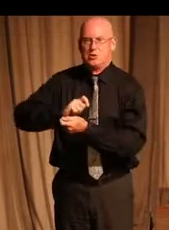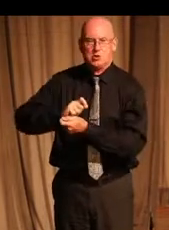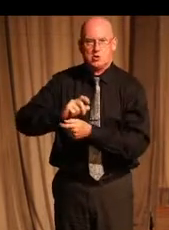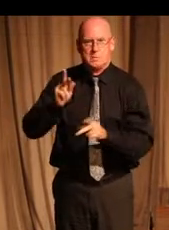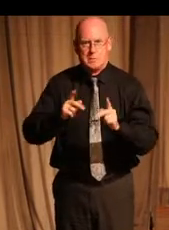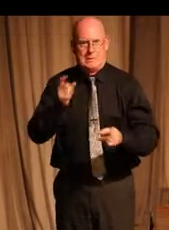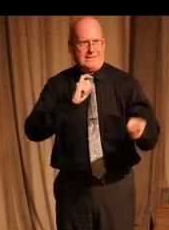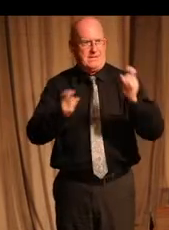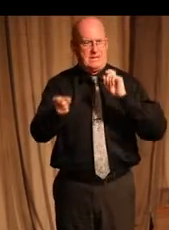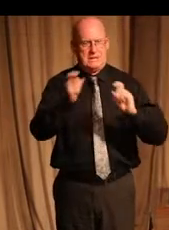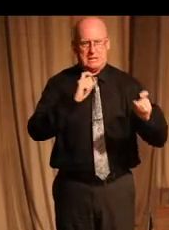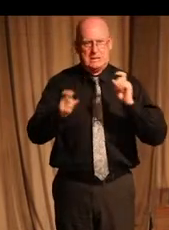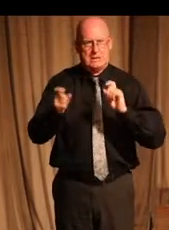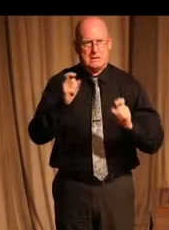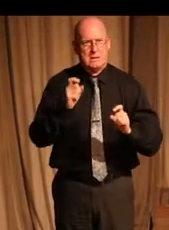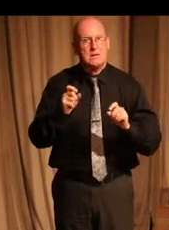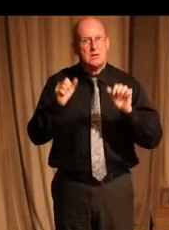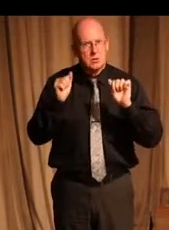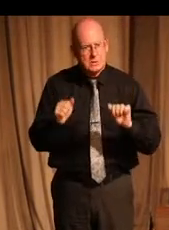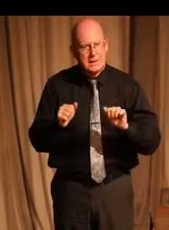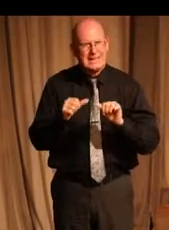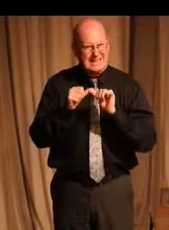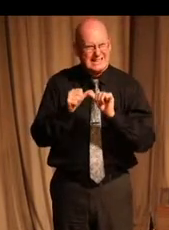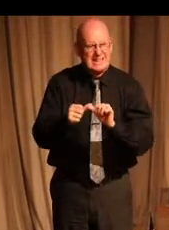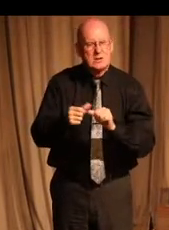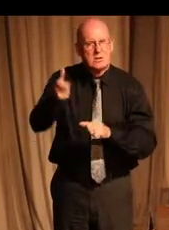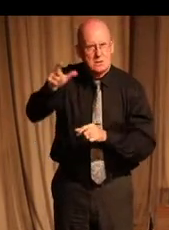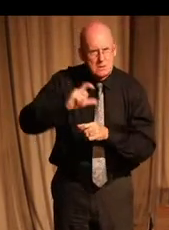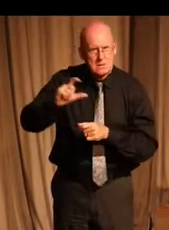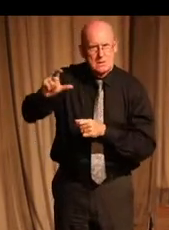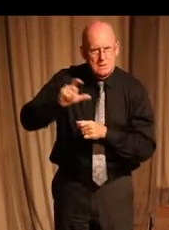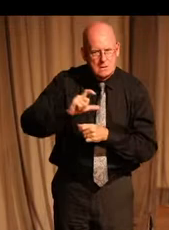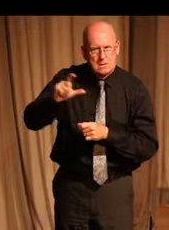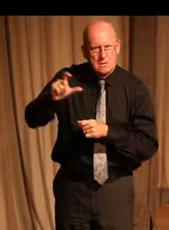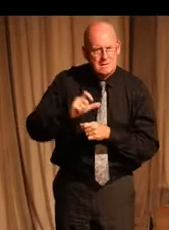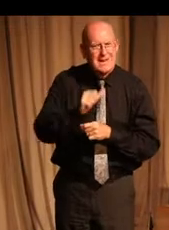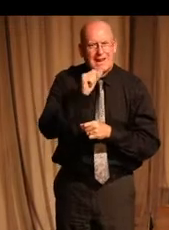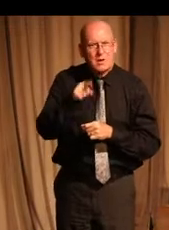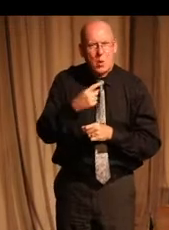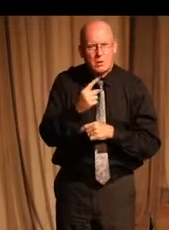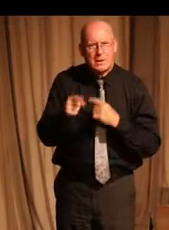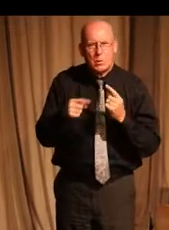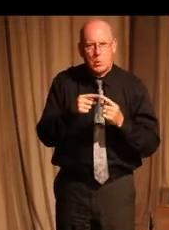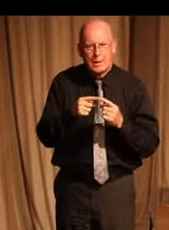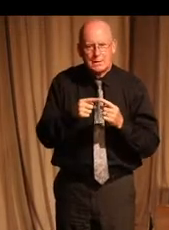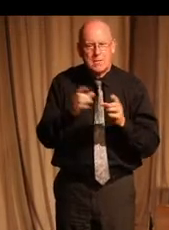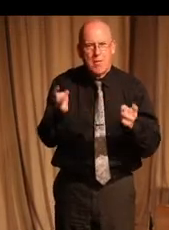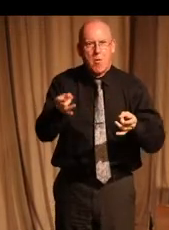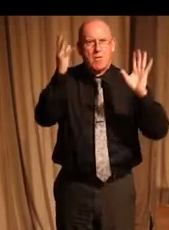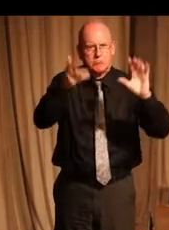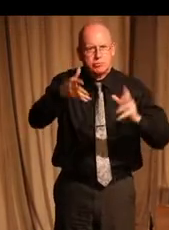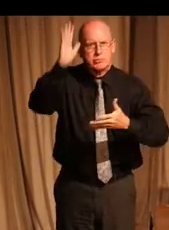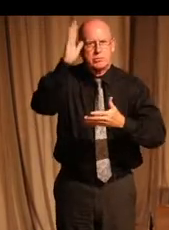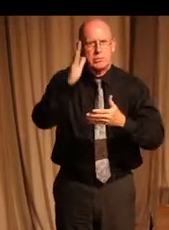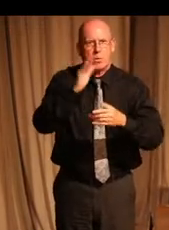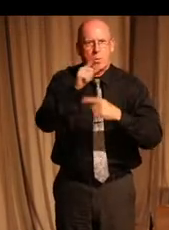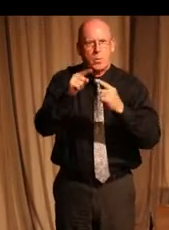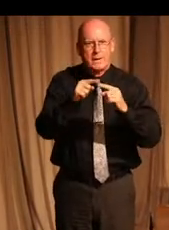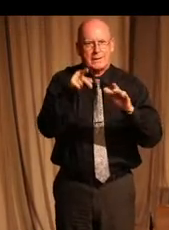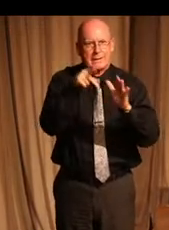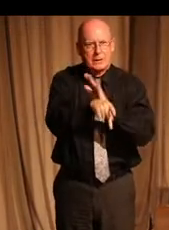you can actually be sustainably funded and not just funded in crisis mode because they killed a Black person?